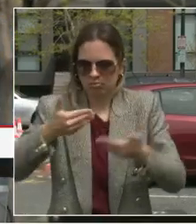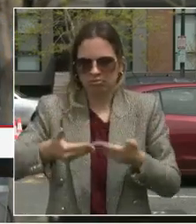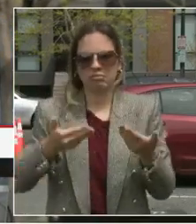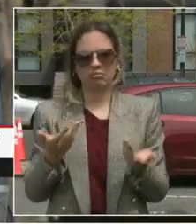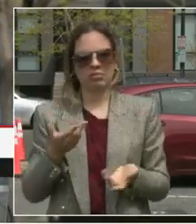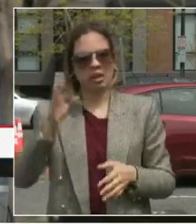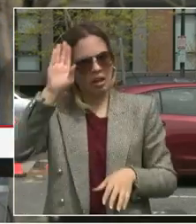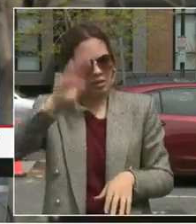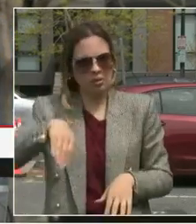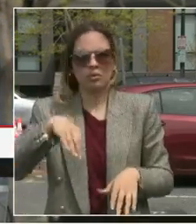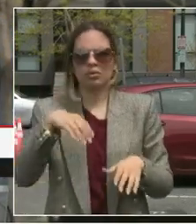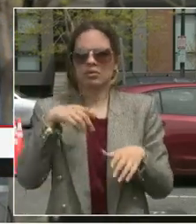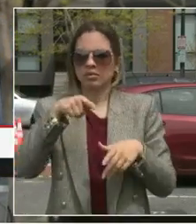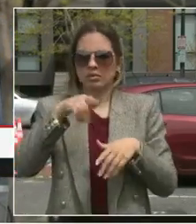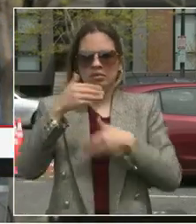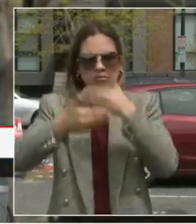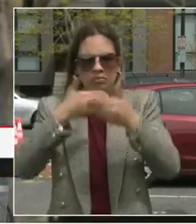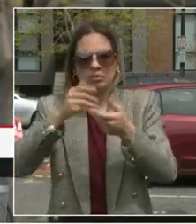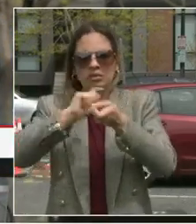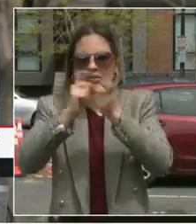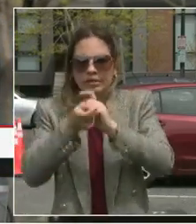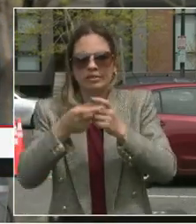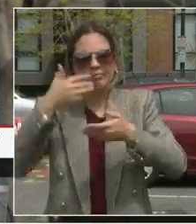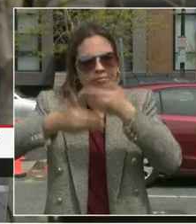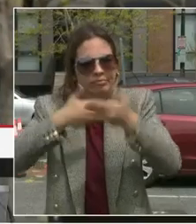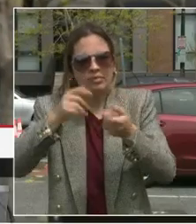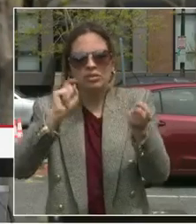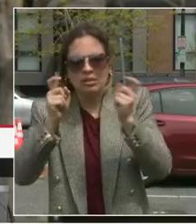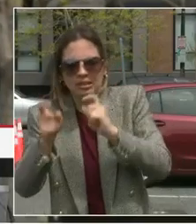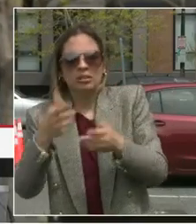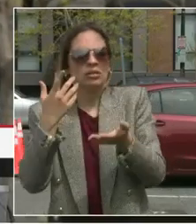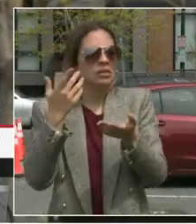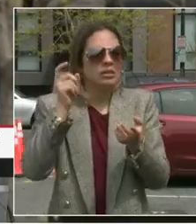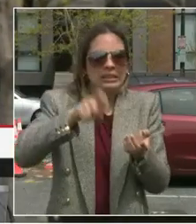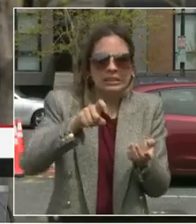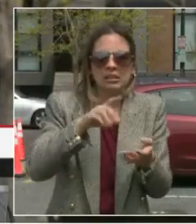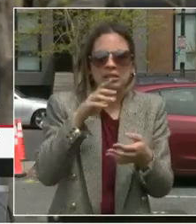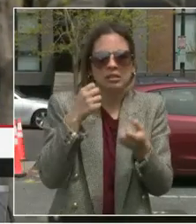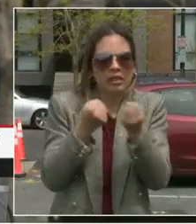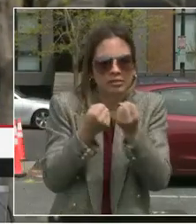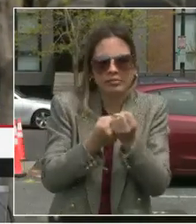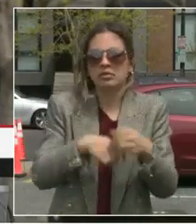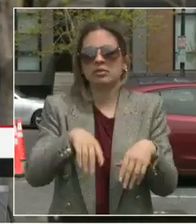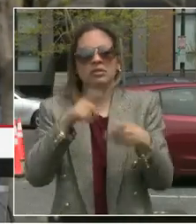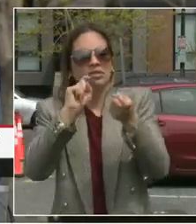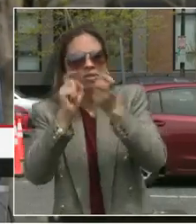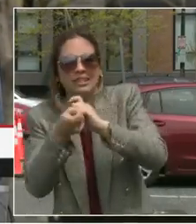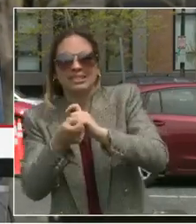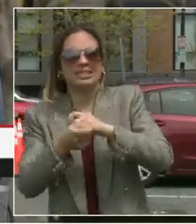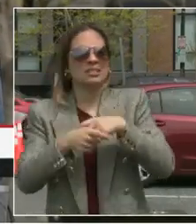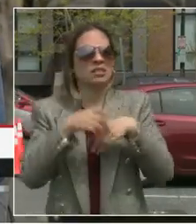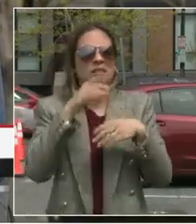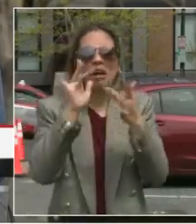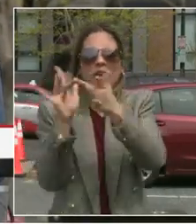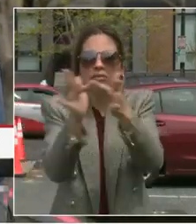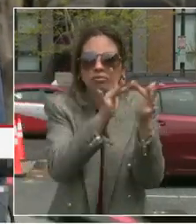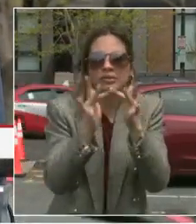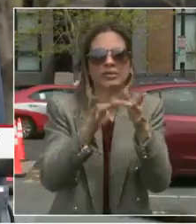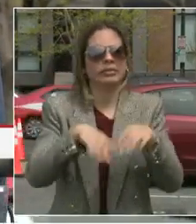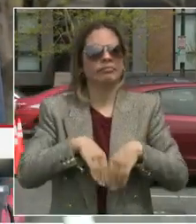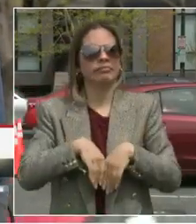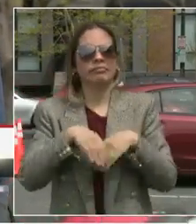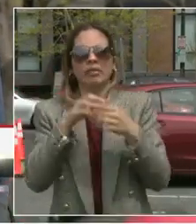process changes, all of the funding needed, all of the facility changes, all of the outreach to help make